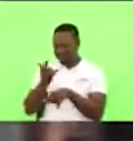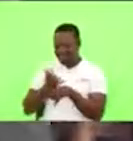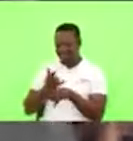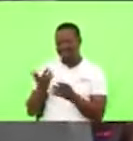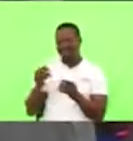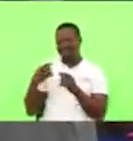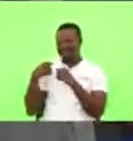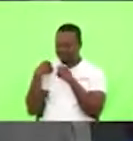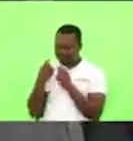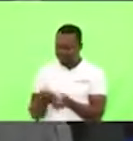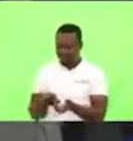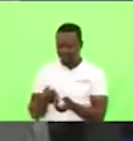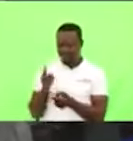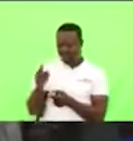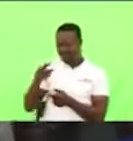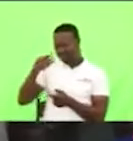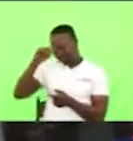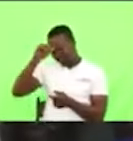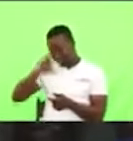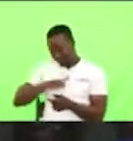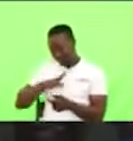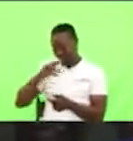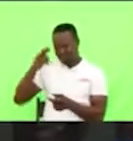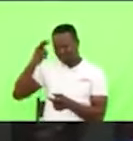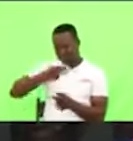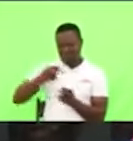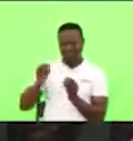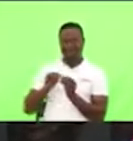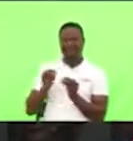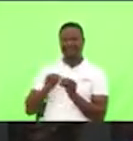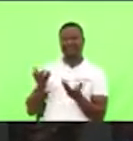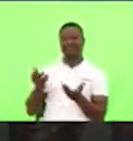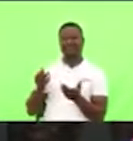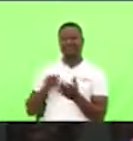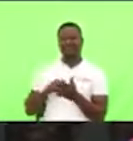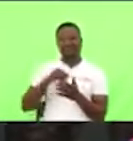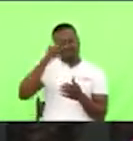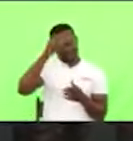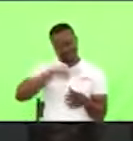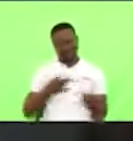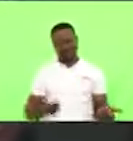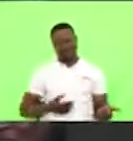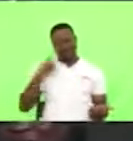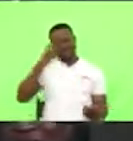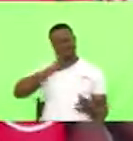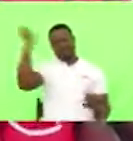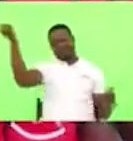Don't do that. You are a nice man. Then the man said, I'm not a nice man.